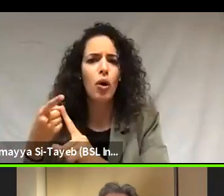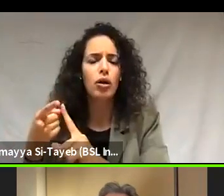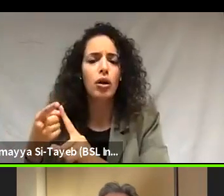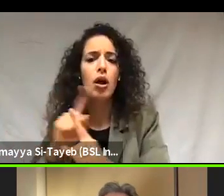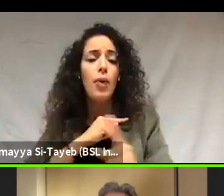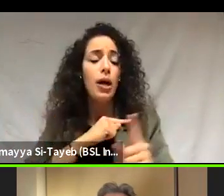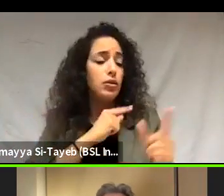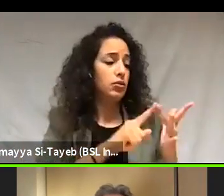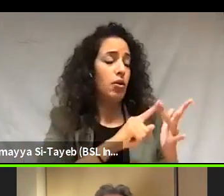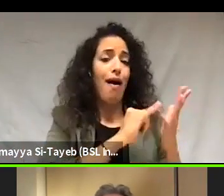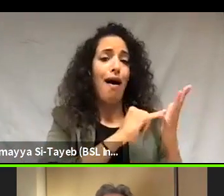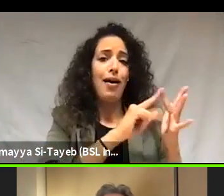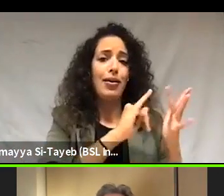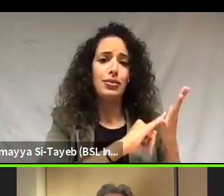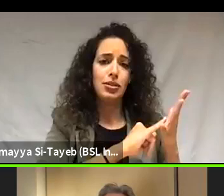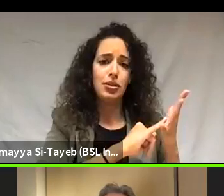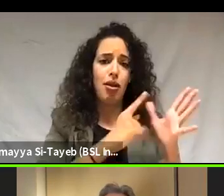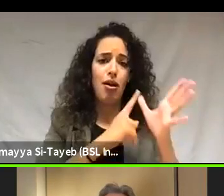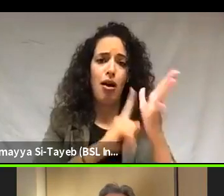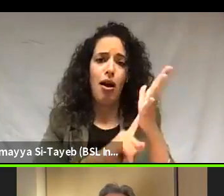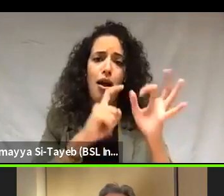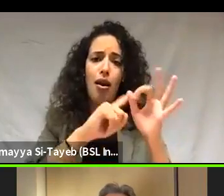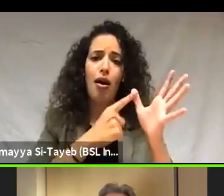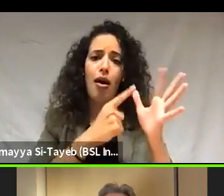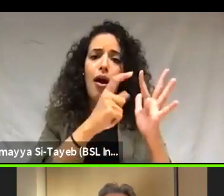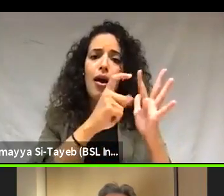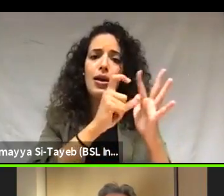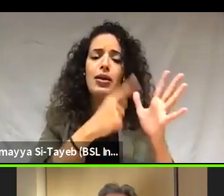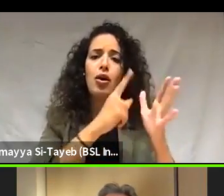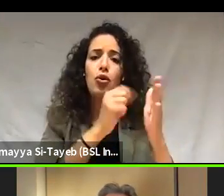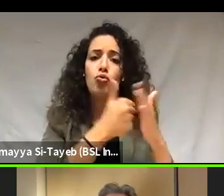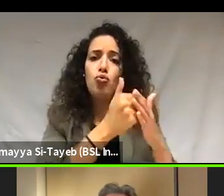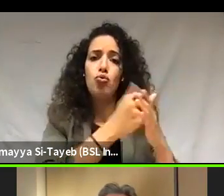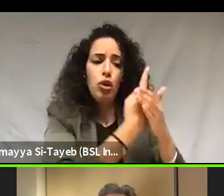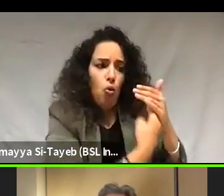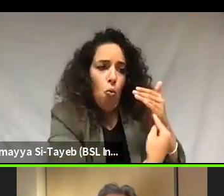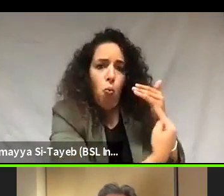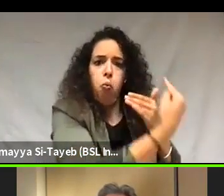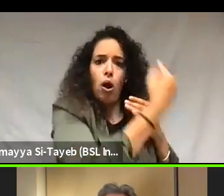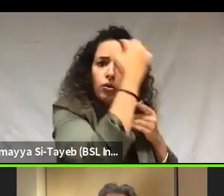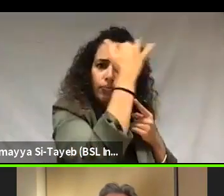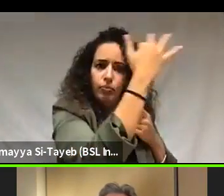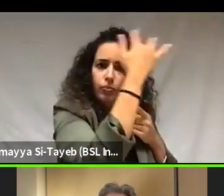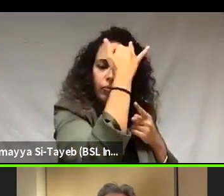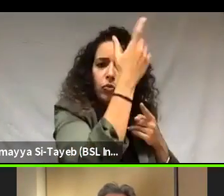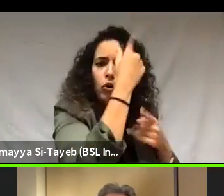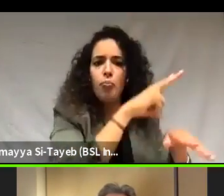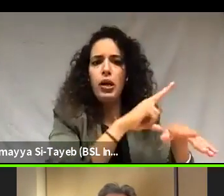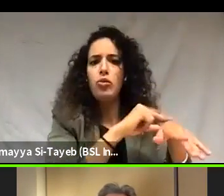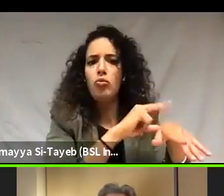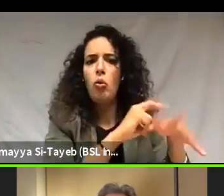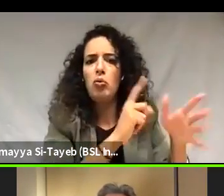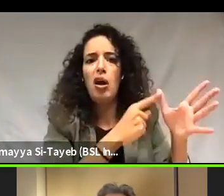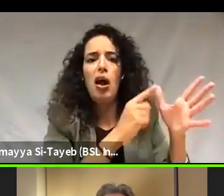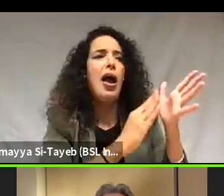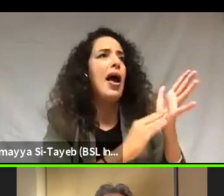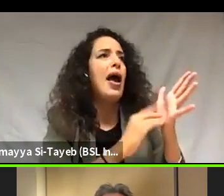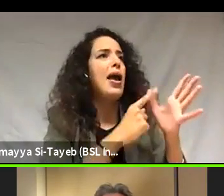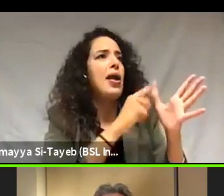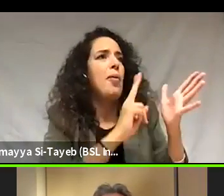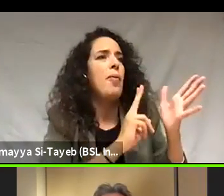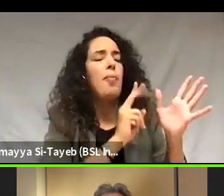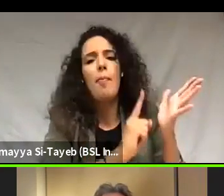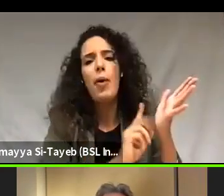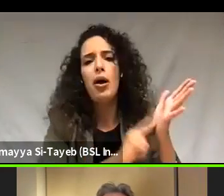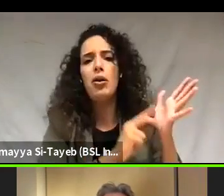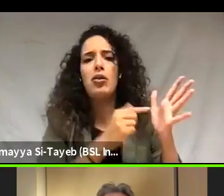Al-Qaeda, there tends to be a unifying ideology. There is a leader, whether it's Dr. Ayman al-Zawahiri or Abu Bakr al-Baghdadi, there's somebody that people